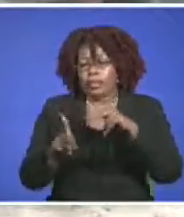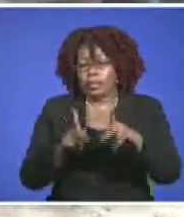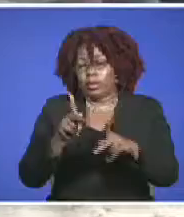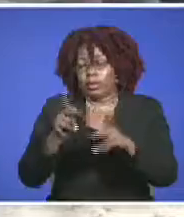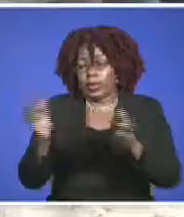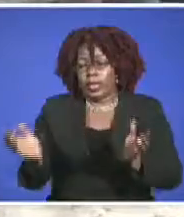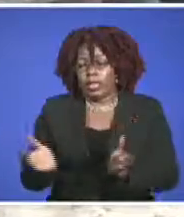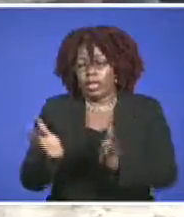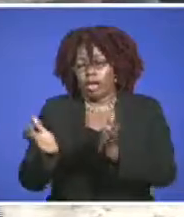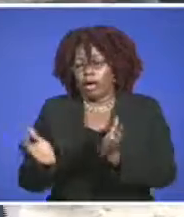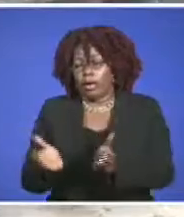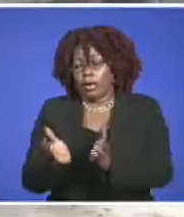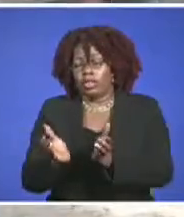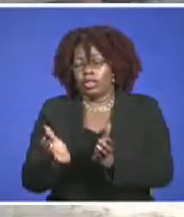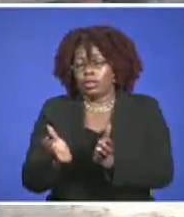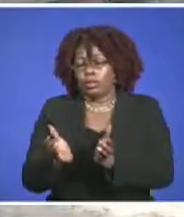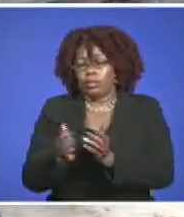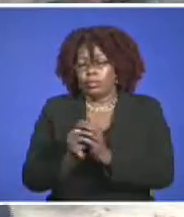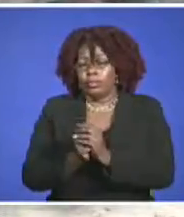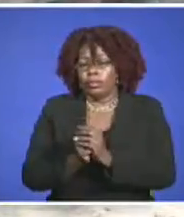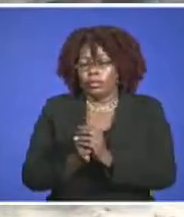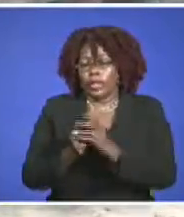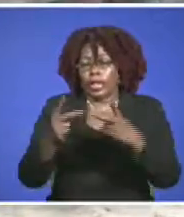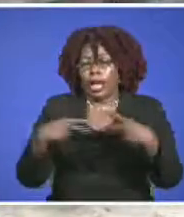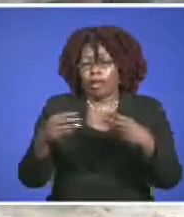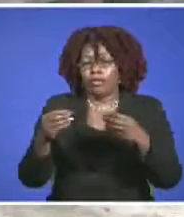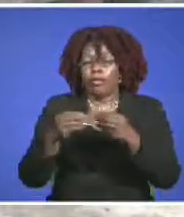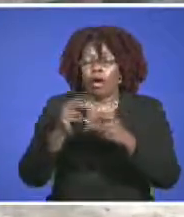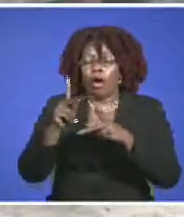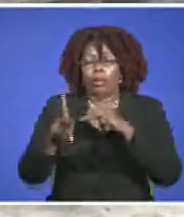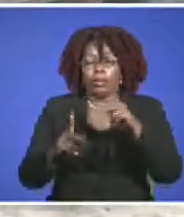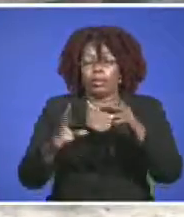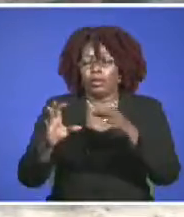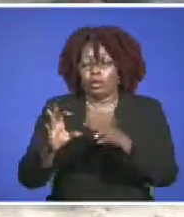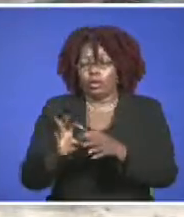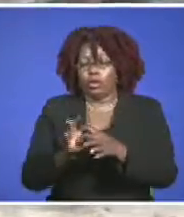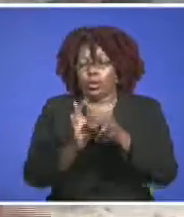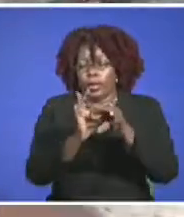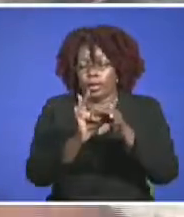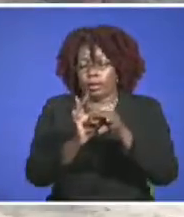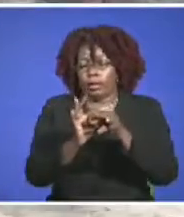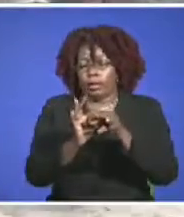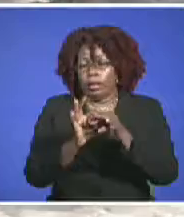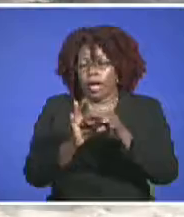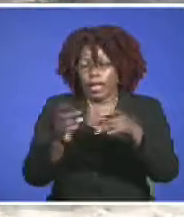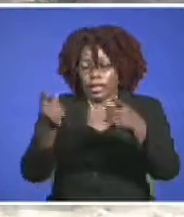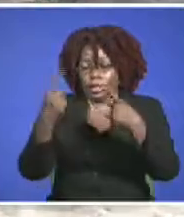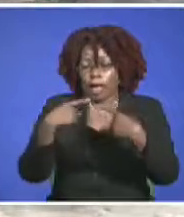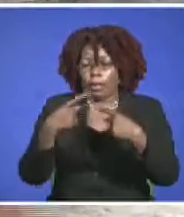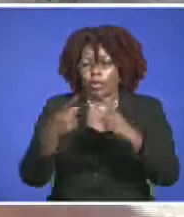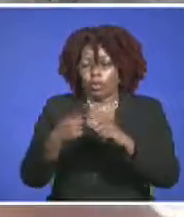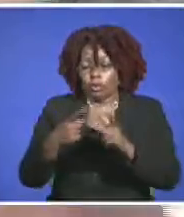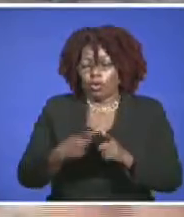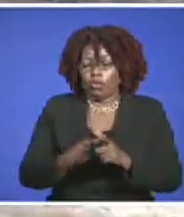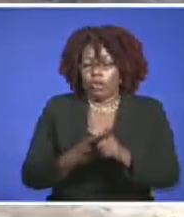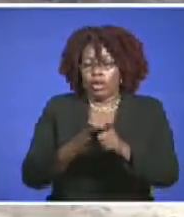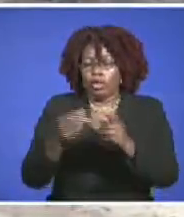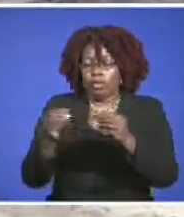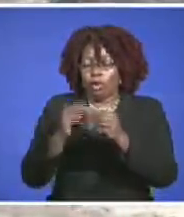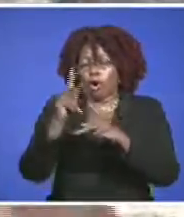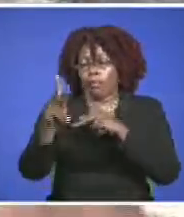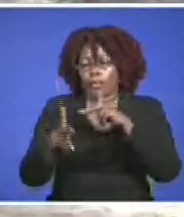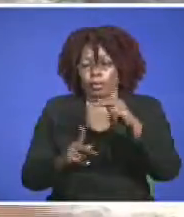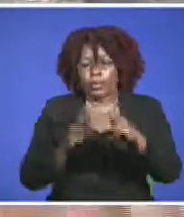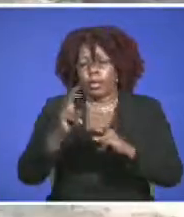encouraged and motivated, and you know, we have more people joining, we have more people coming to the races, we have more people actually